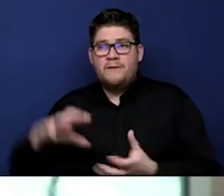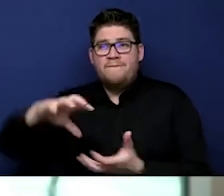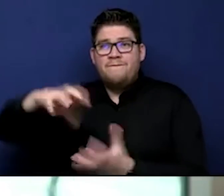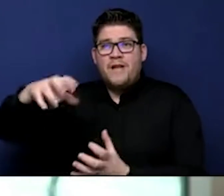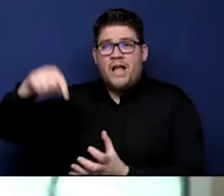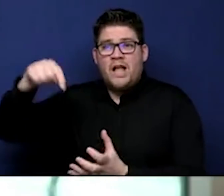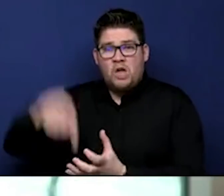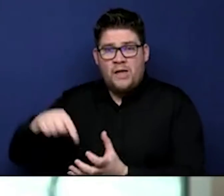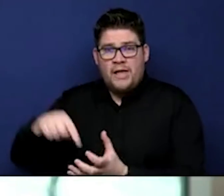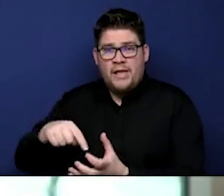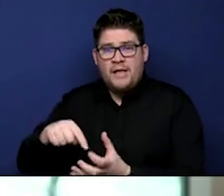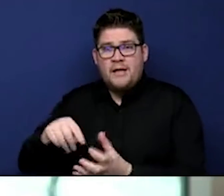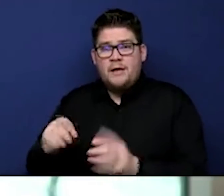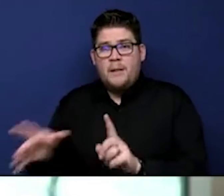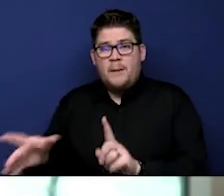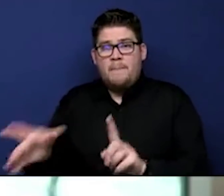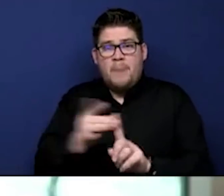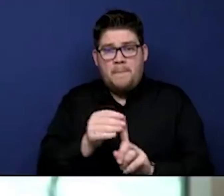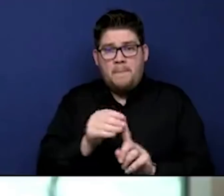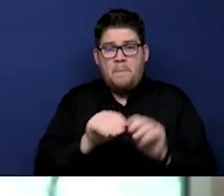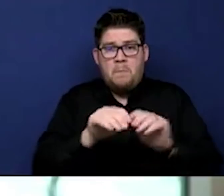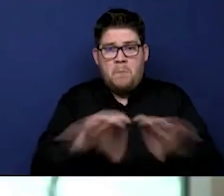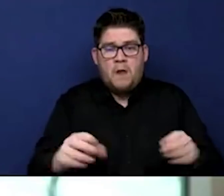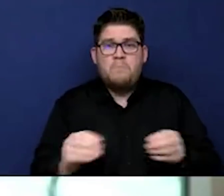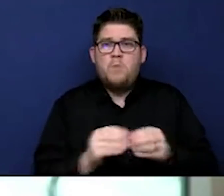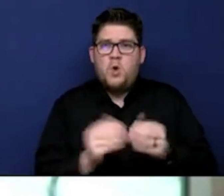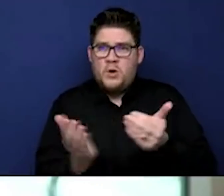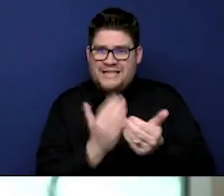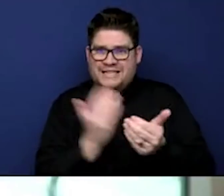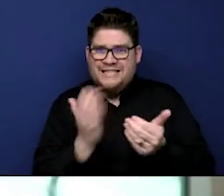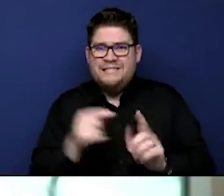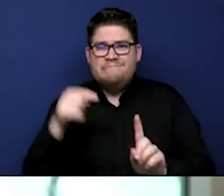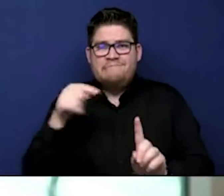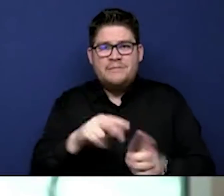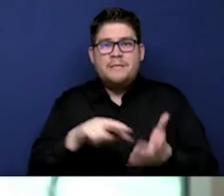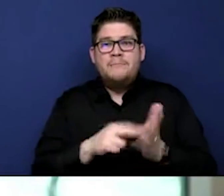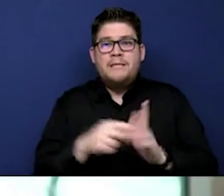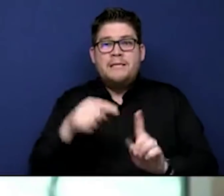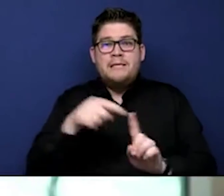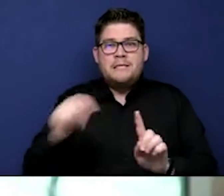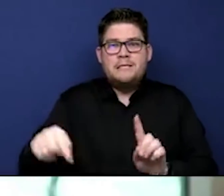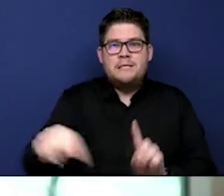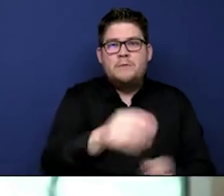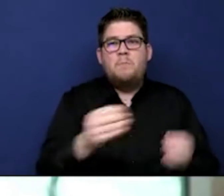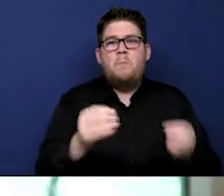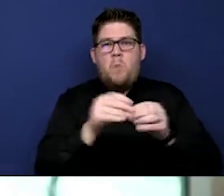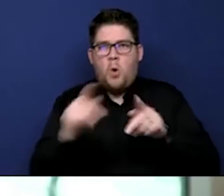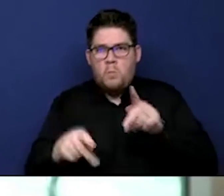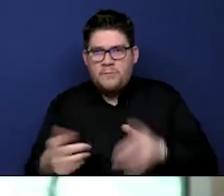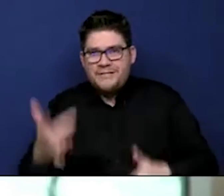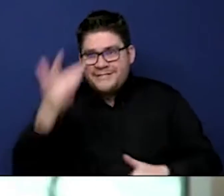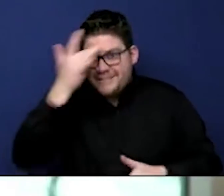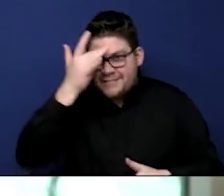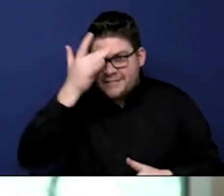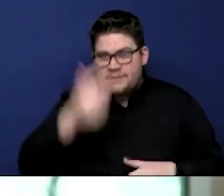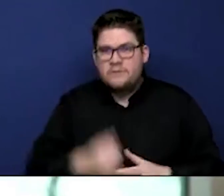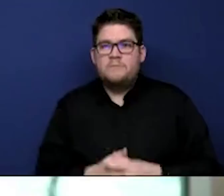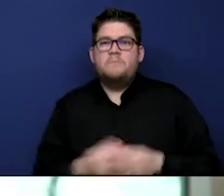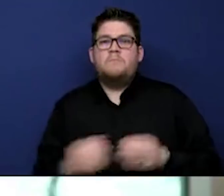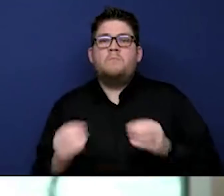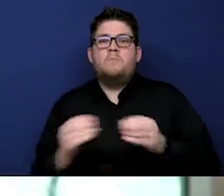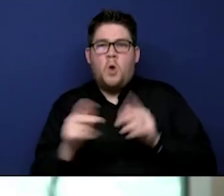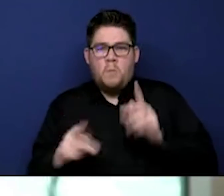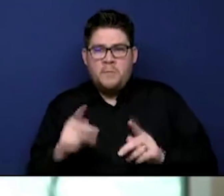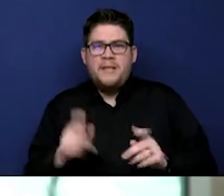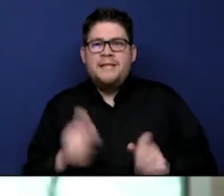people becoming ill in those numbers of contacts that they're having, and proportionally more people requiring